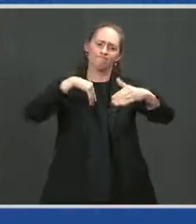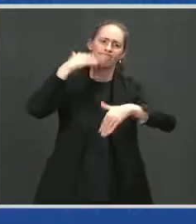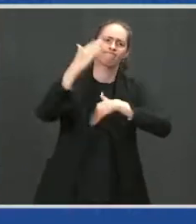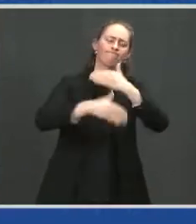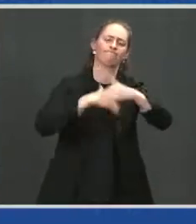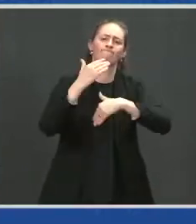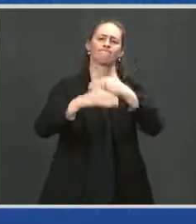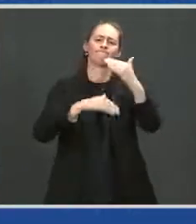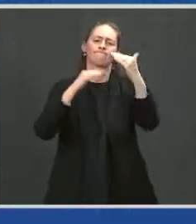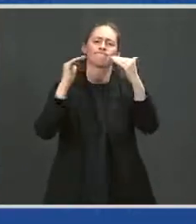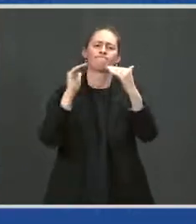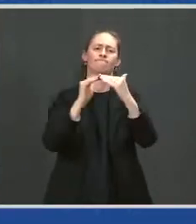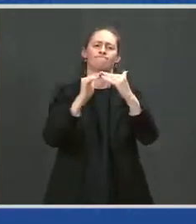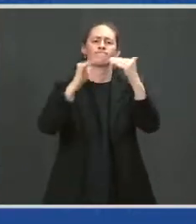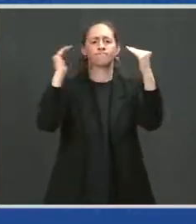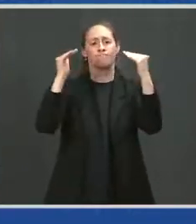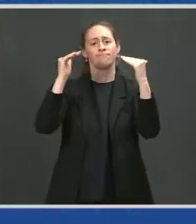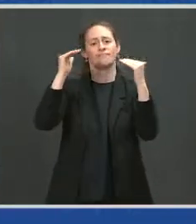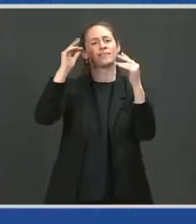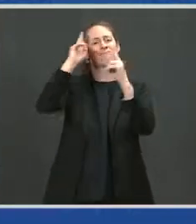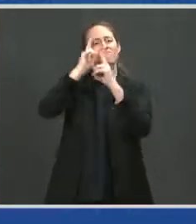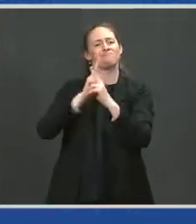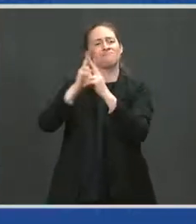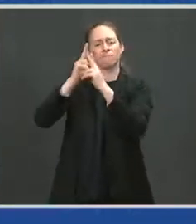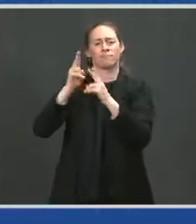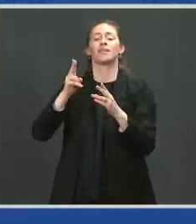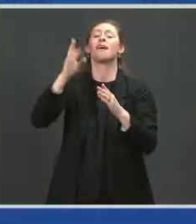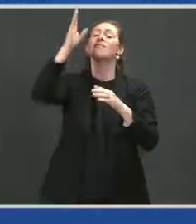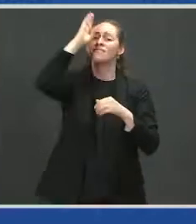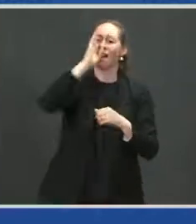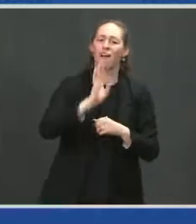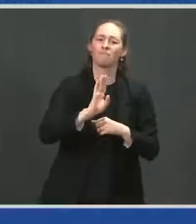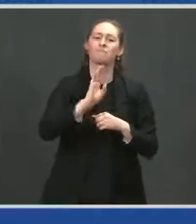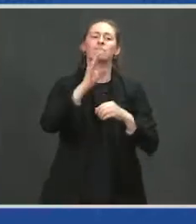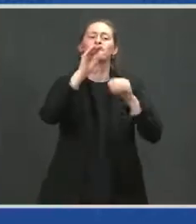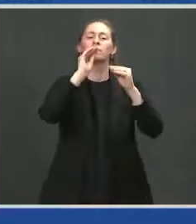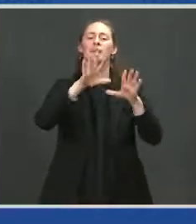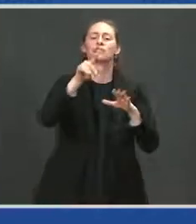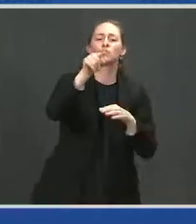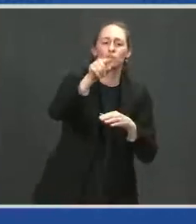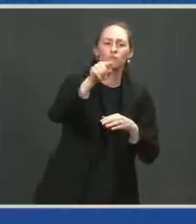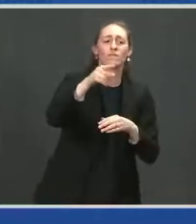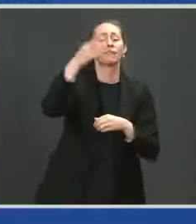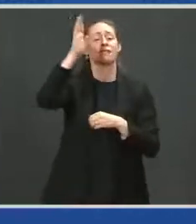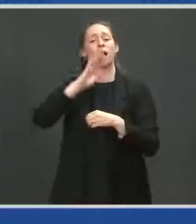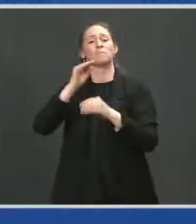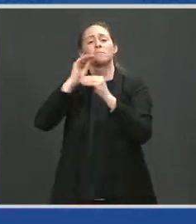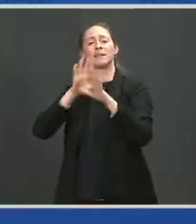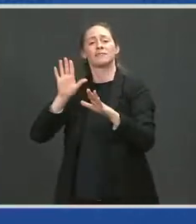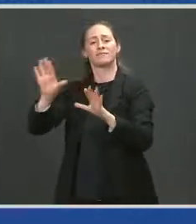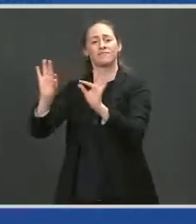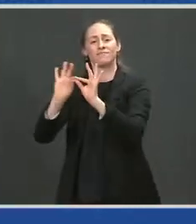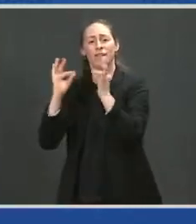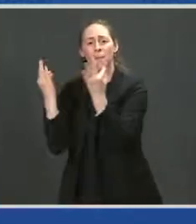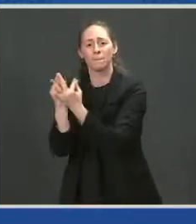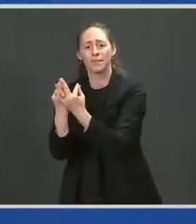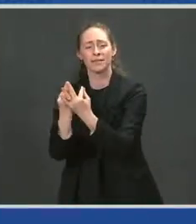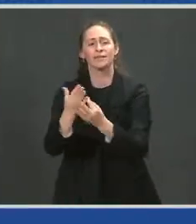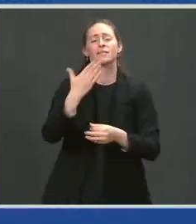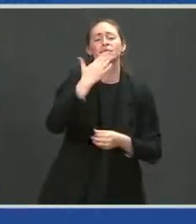May God bless you, but may God bless George Floyd and his family. Thank you for taking the time